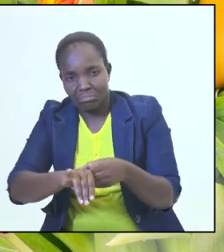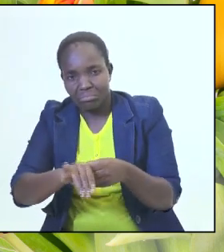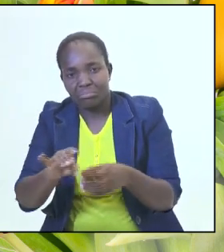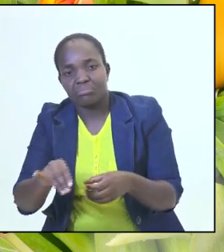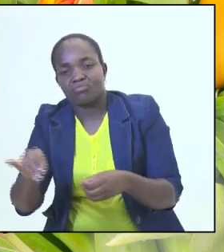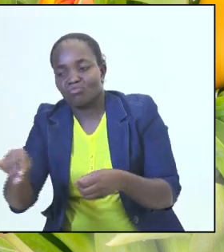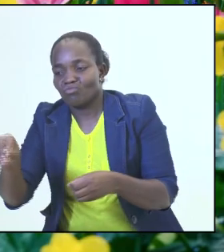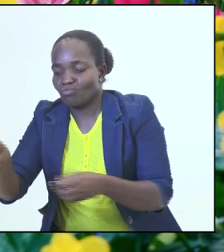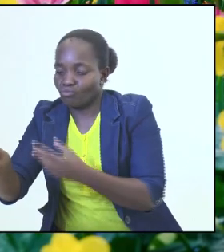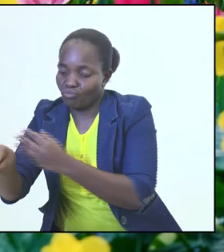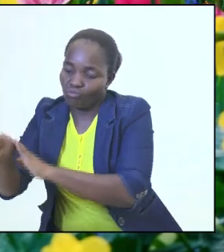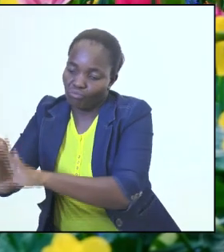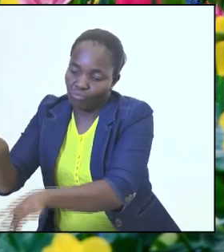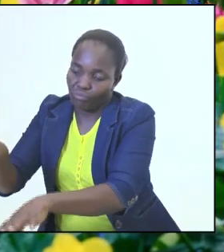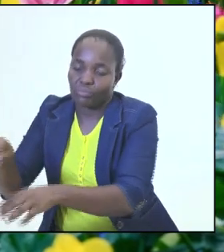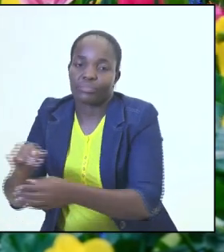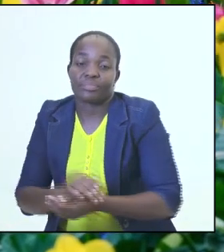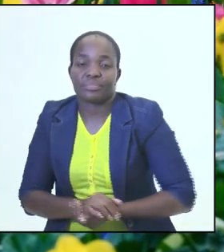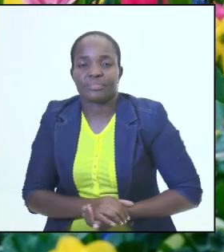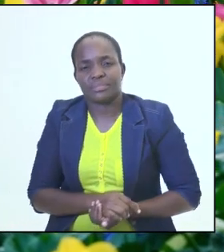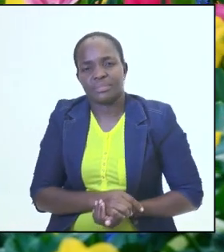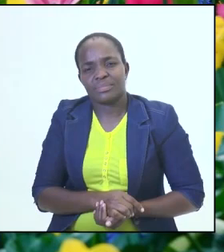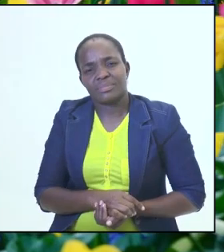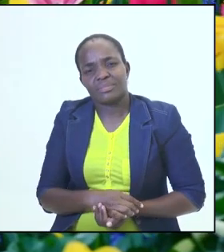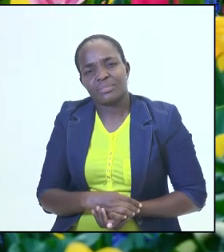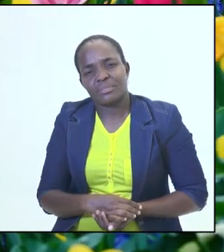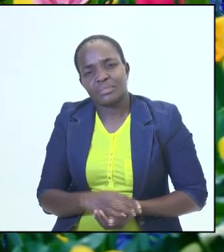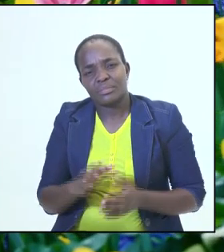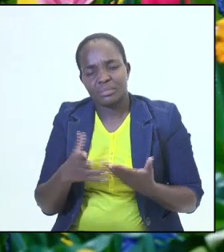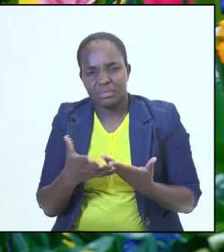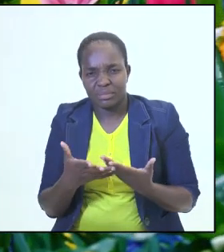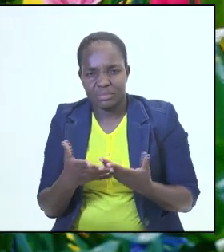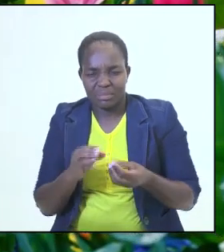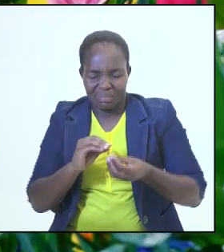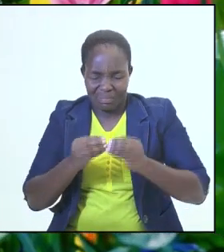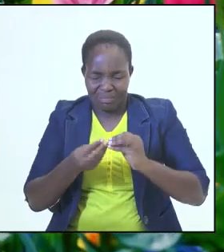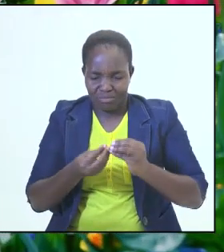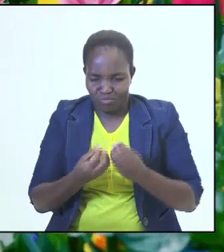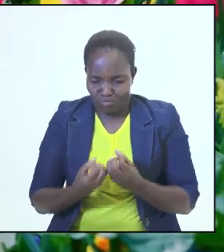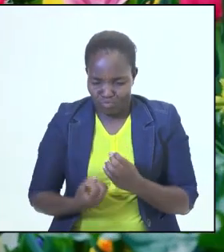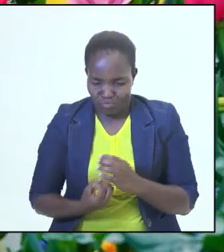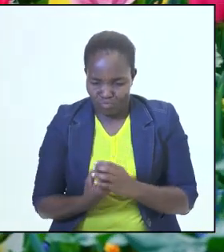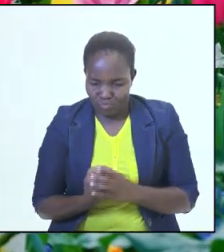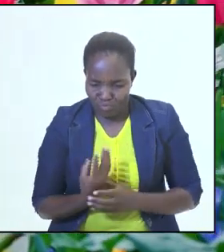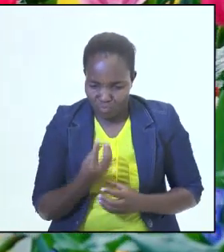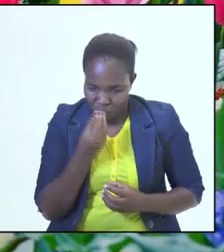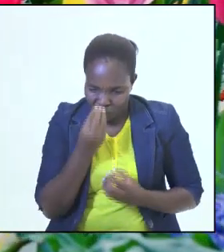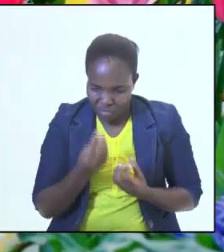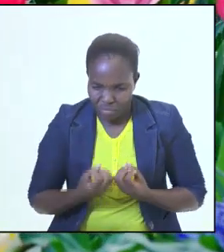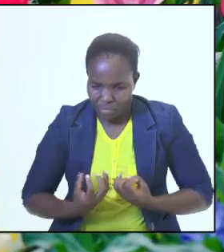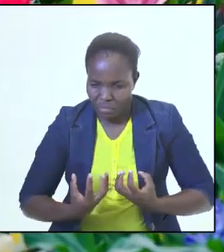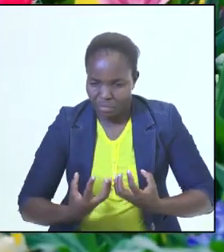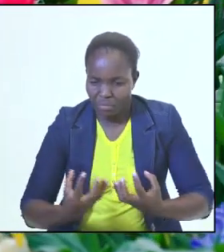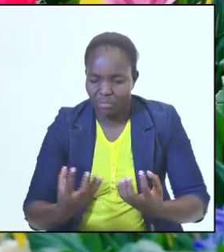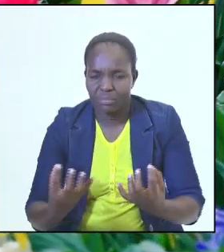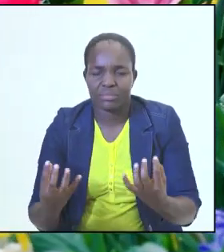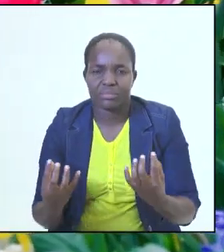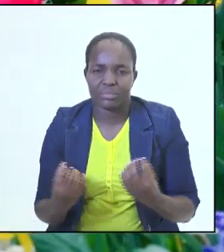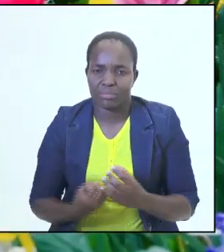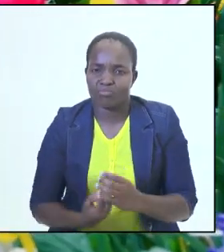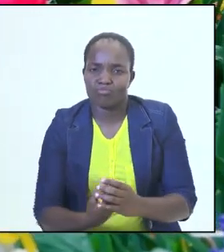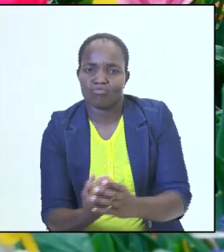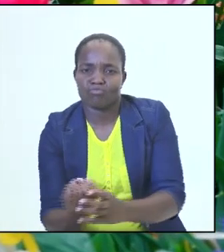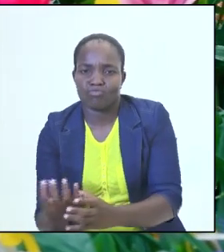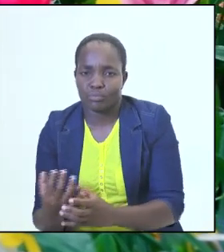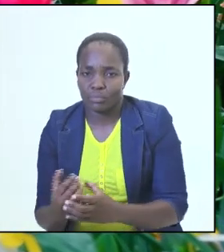fruit. Another factor is the size or number of flowers produced. Flowers are often